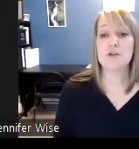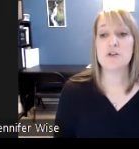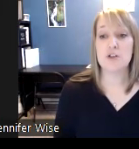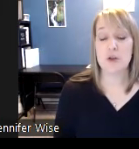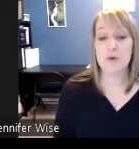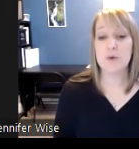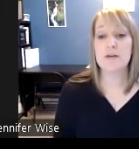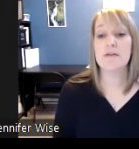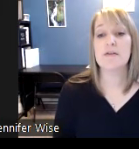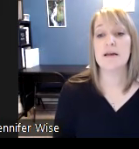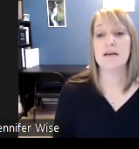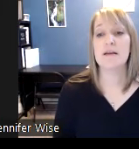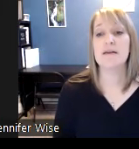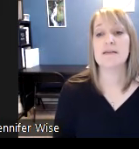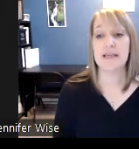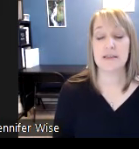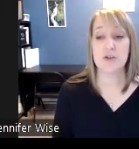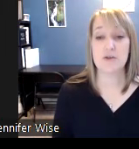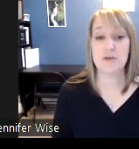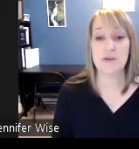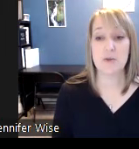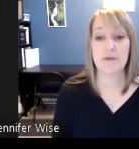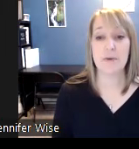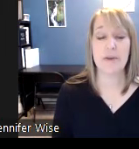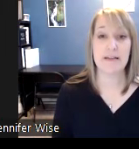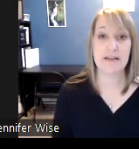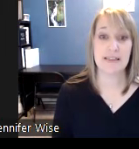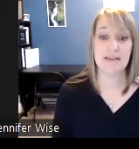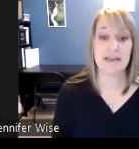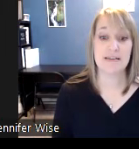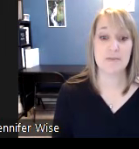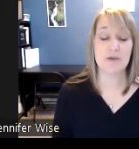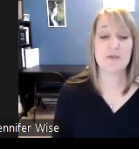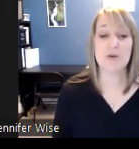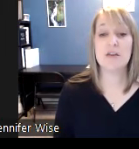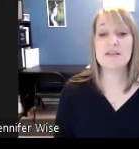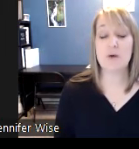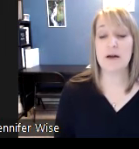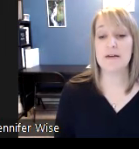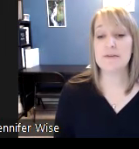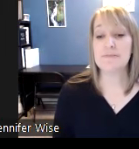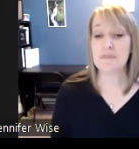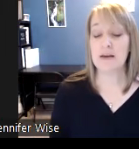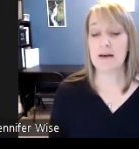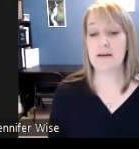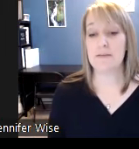the first two, then slide the 2 zeros away from your body, then sign the last number. So this